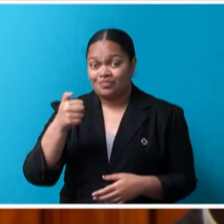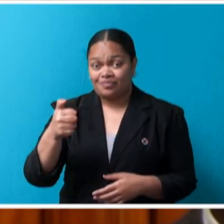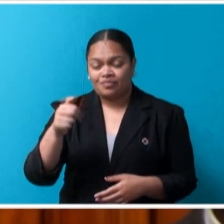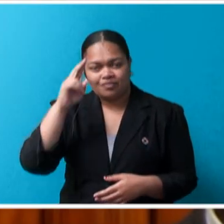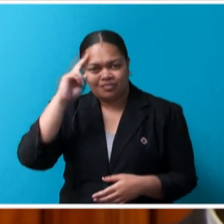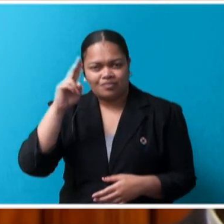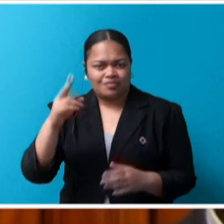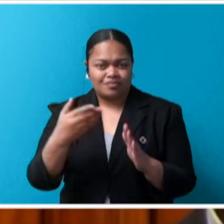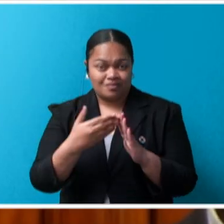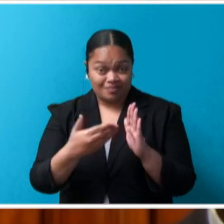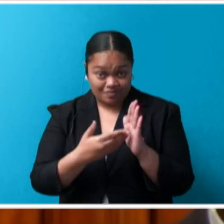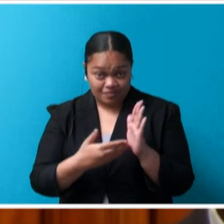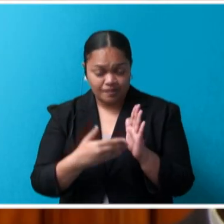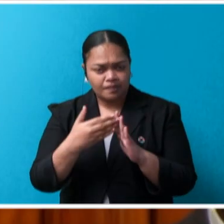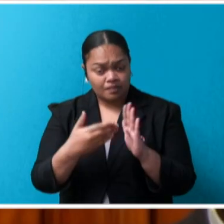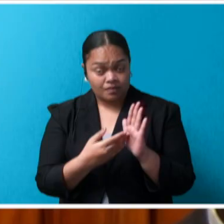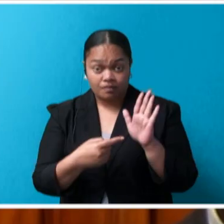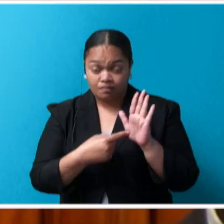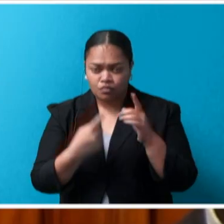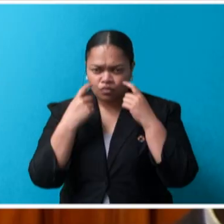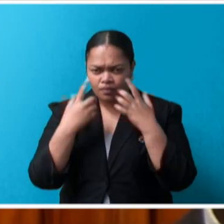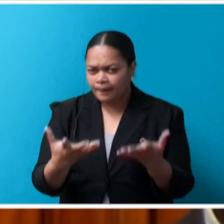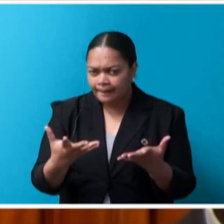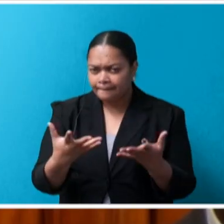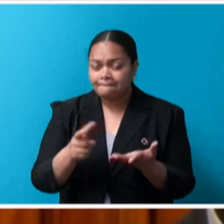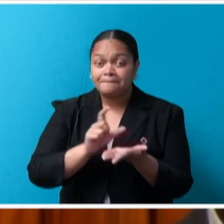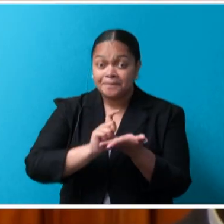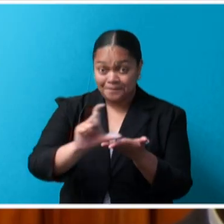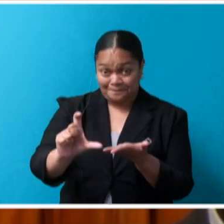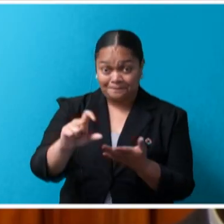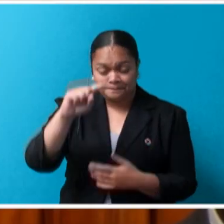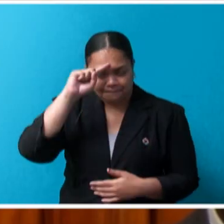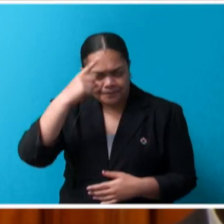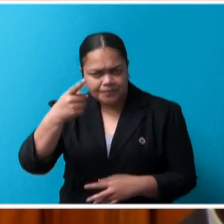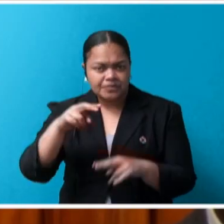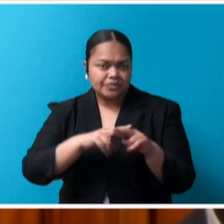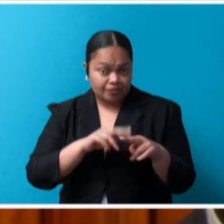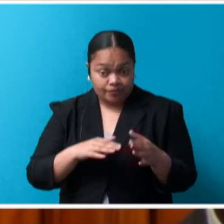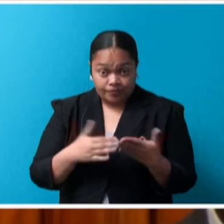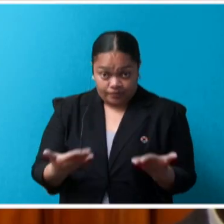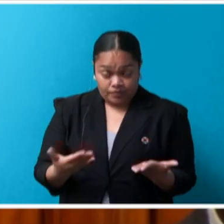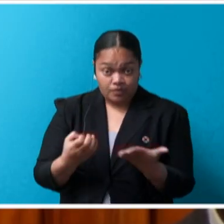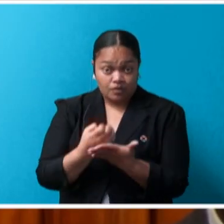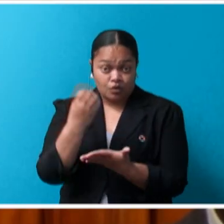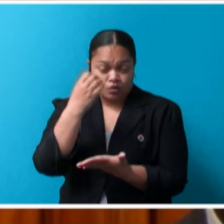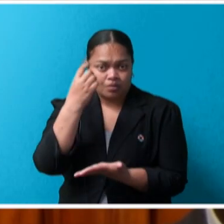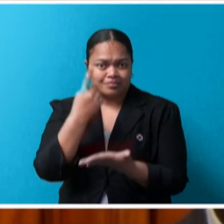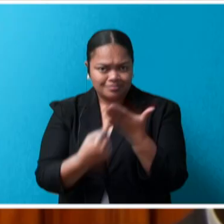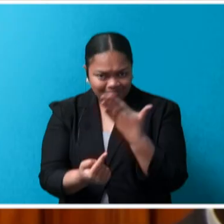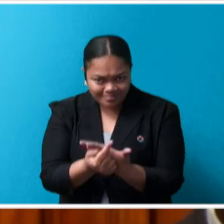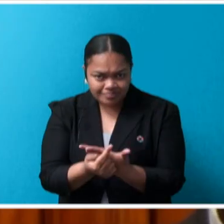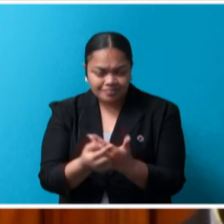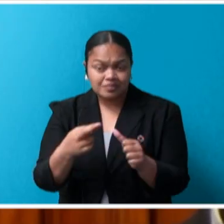budget. The budget reflects a clear understanding of Fiji's current economic realities while responding to